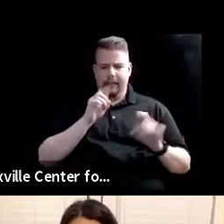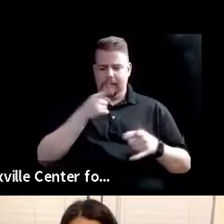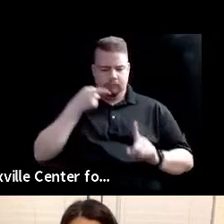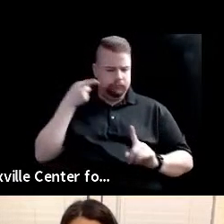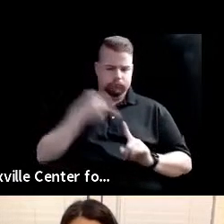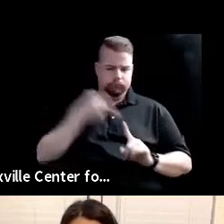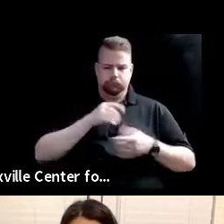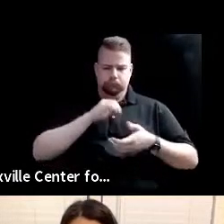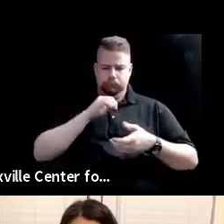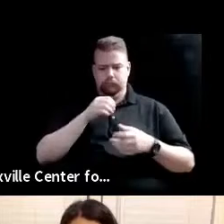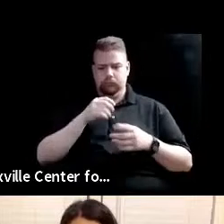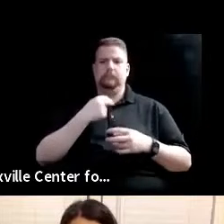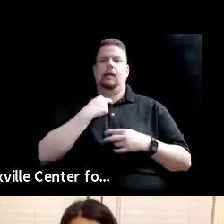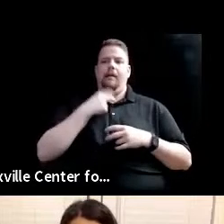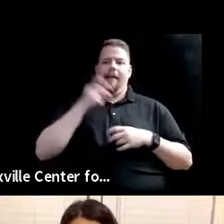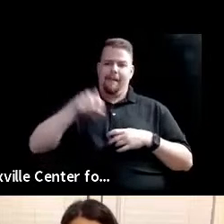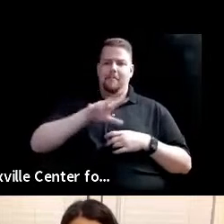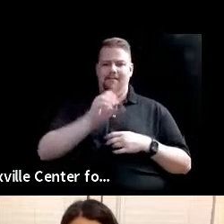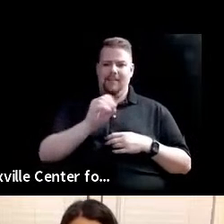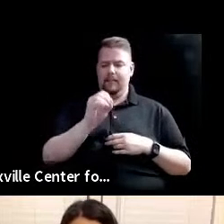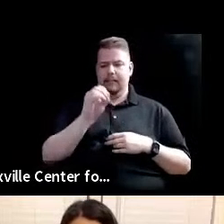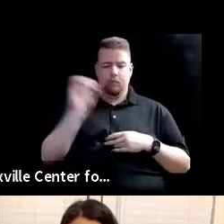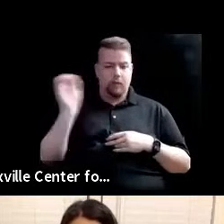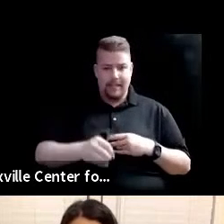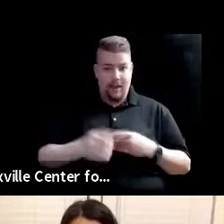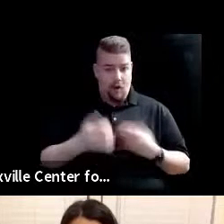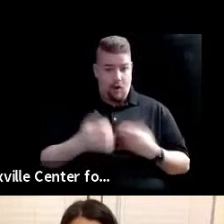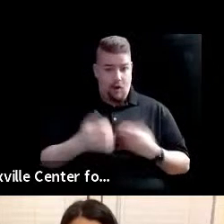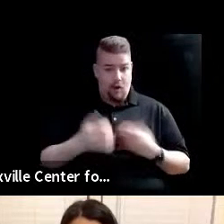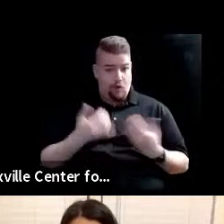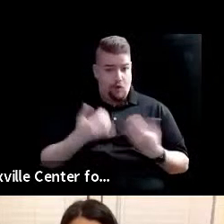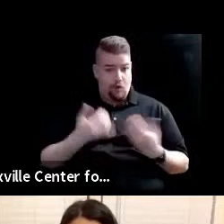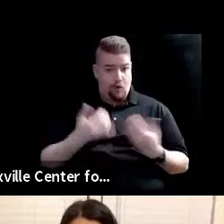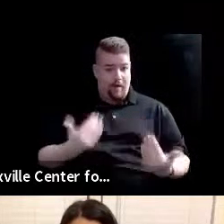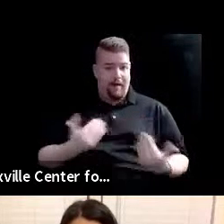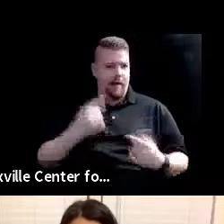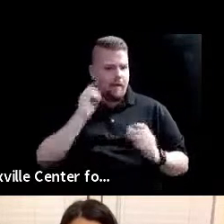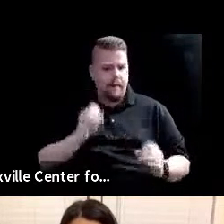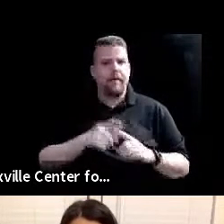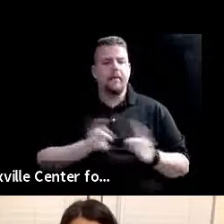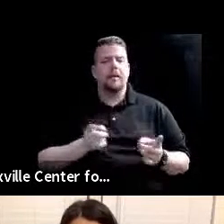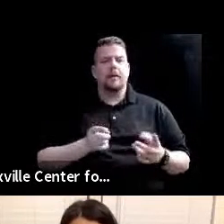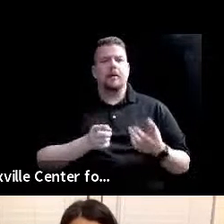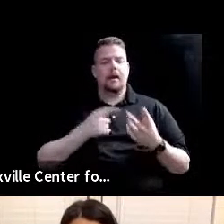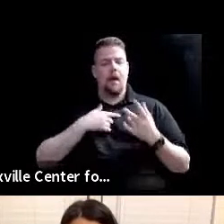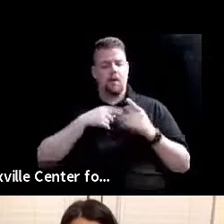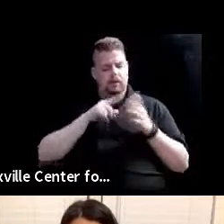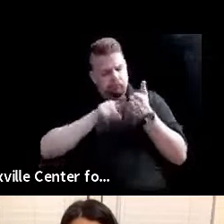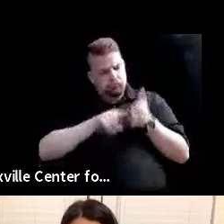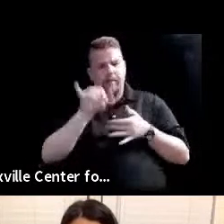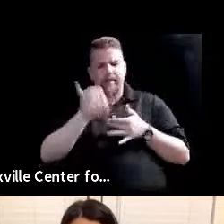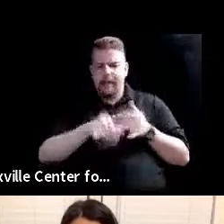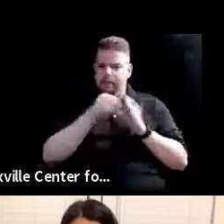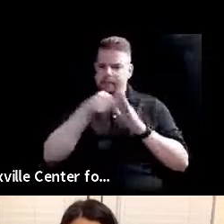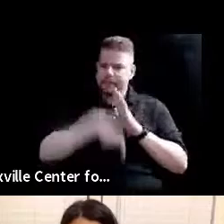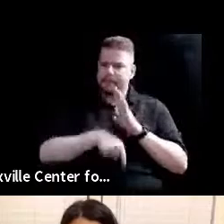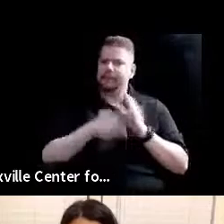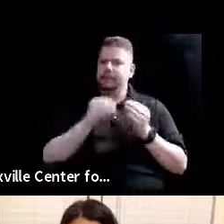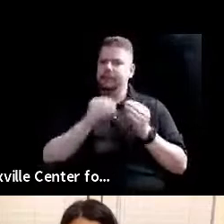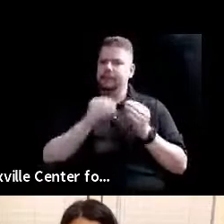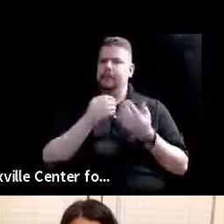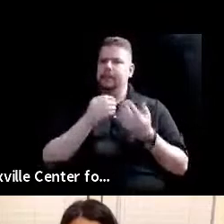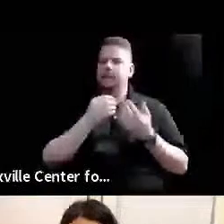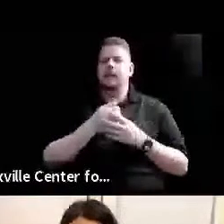about being at 50% right now. So I wanted to delve into that just a bit. One thing I'll